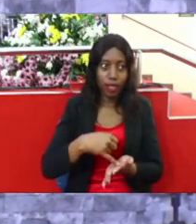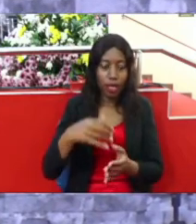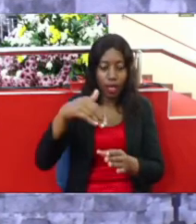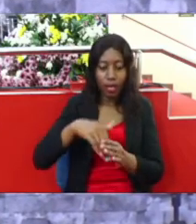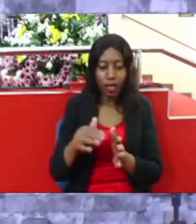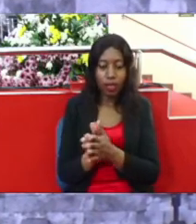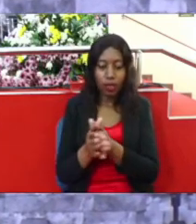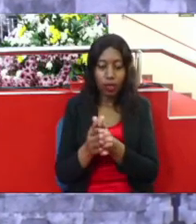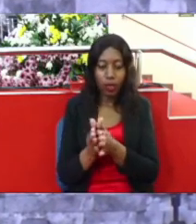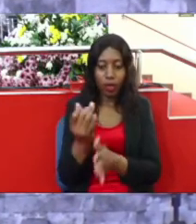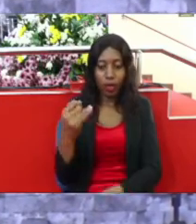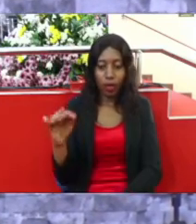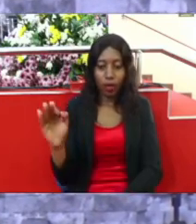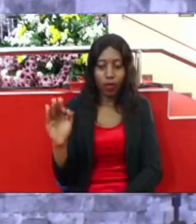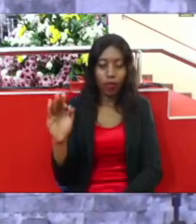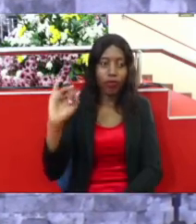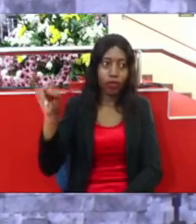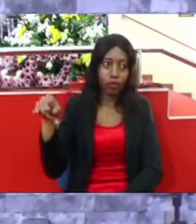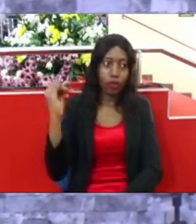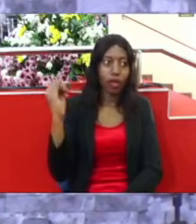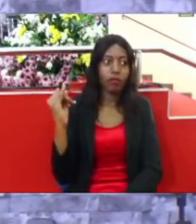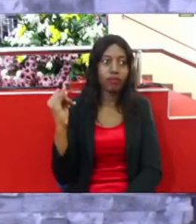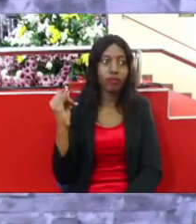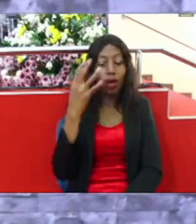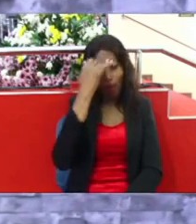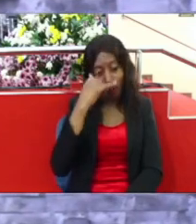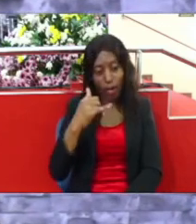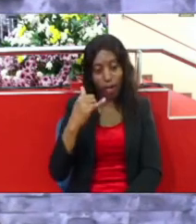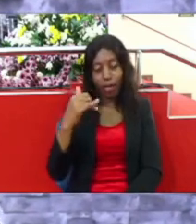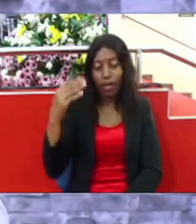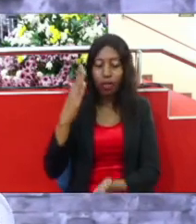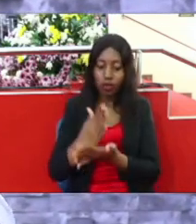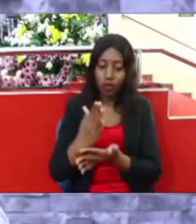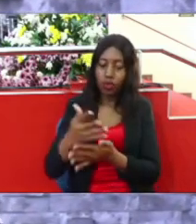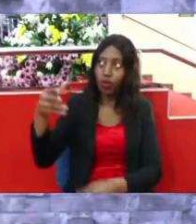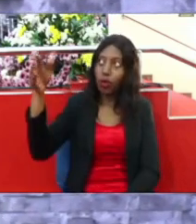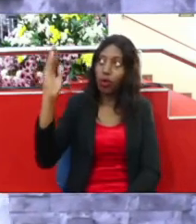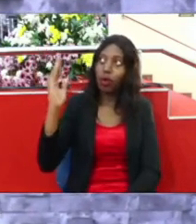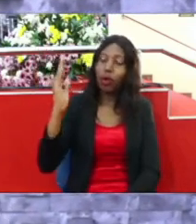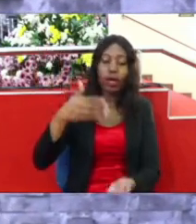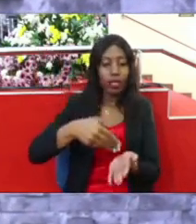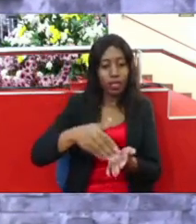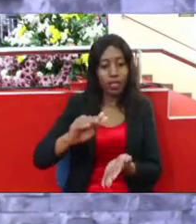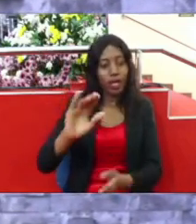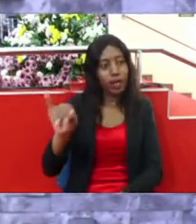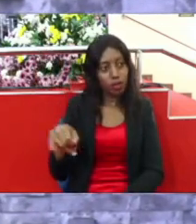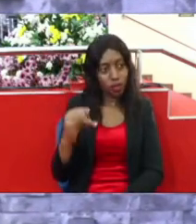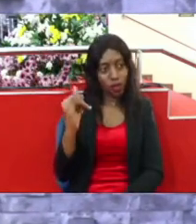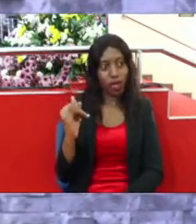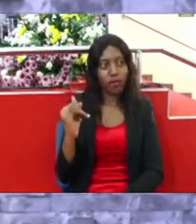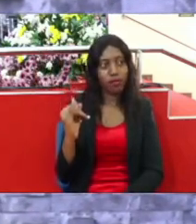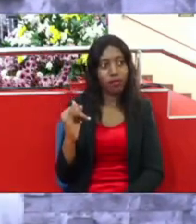of Jonah. Katika hadithi ya Jonah. Number 1, because he's the one who sends Jonah. Mwanzo kwa sababu ni yeye alimtuma Yona. It is his desire to